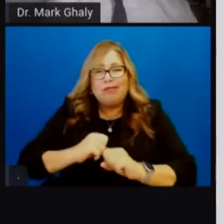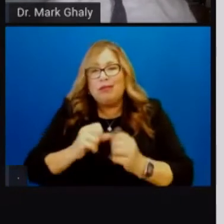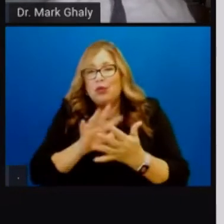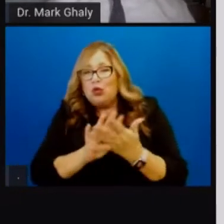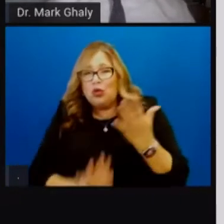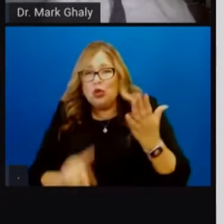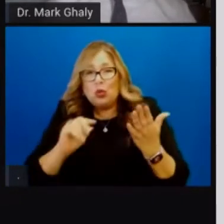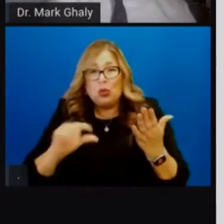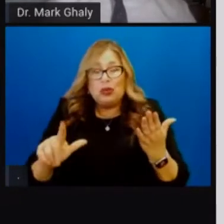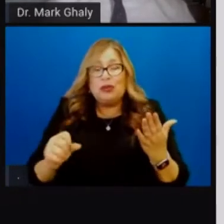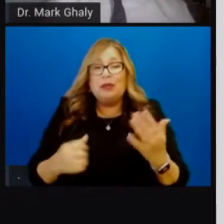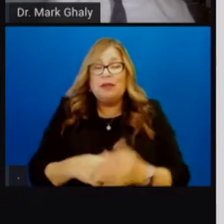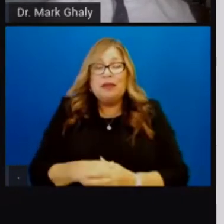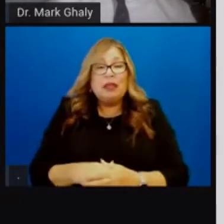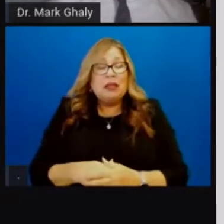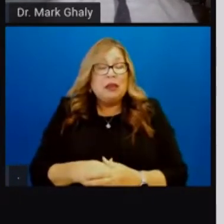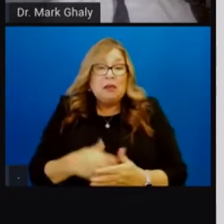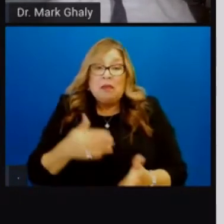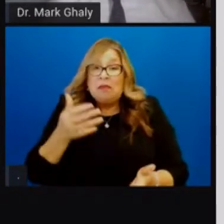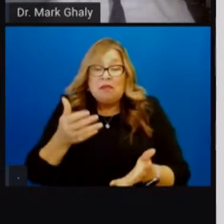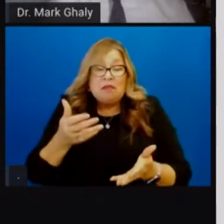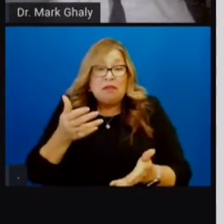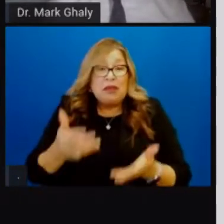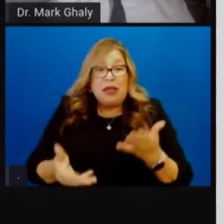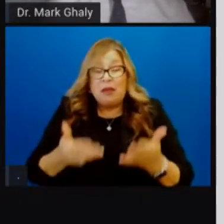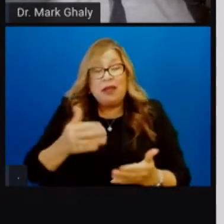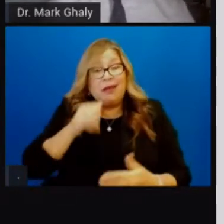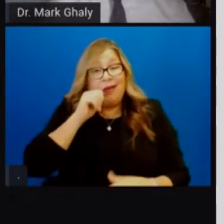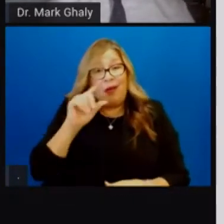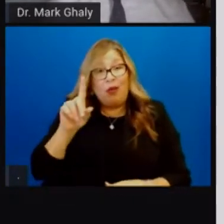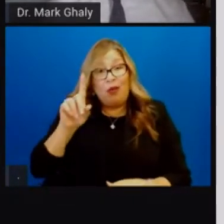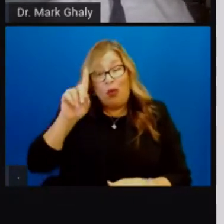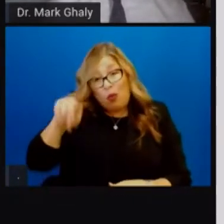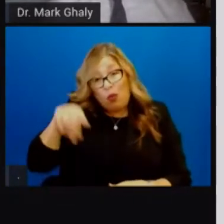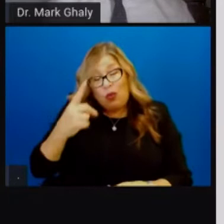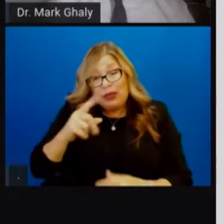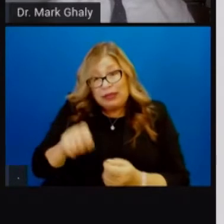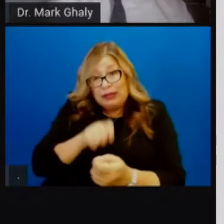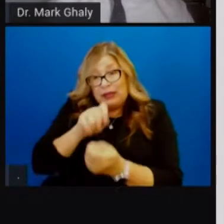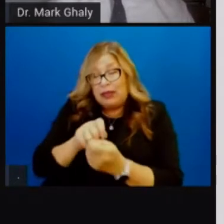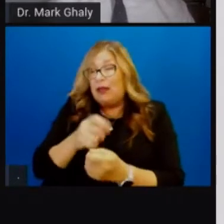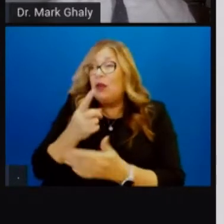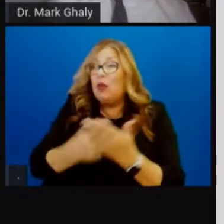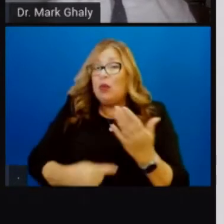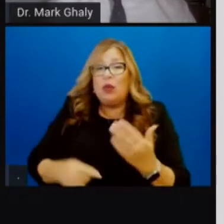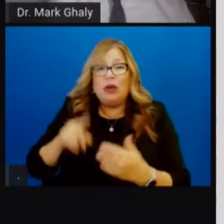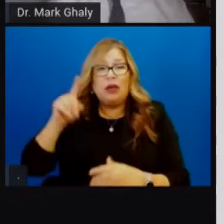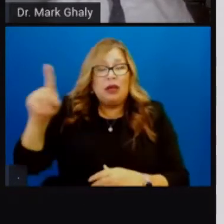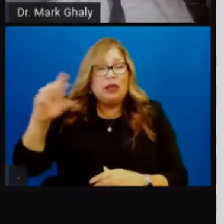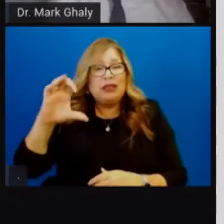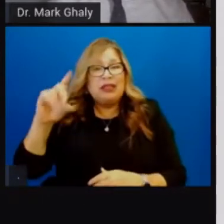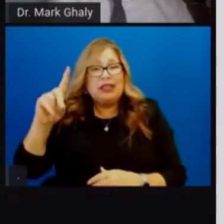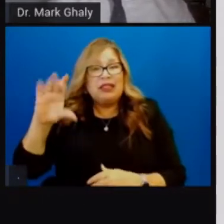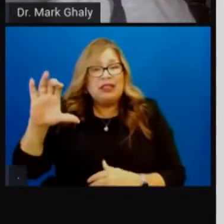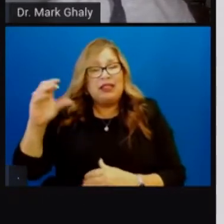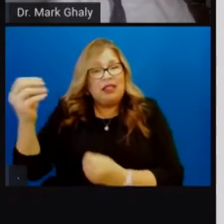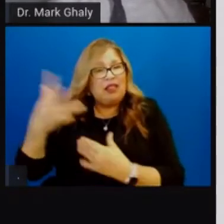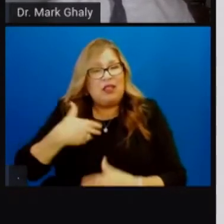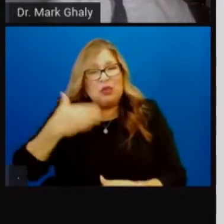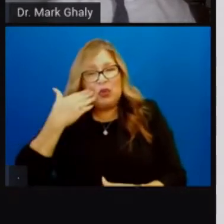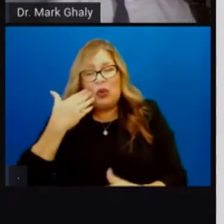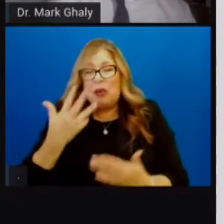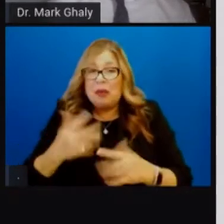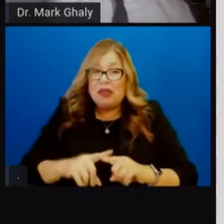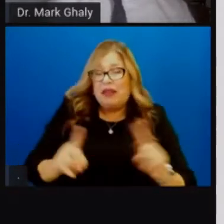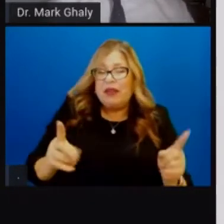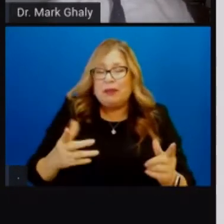be framework that the CDC let us benefit from last week. So it will be